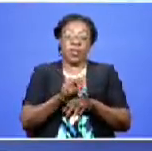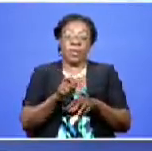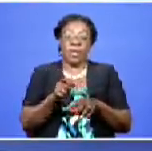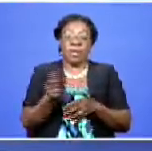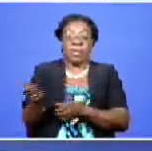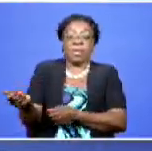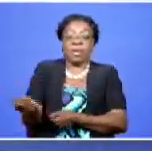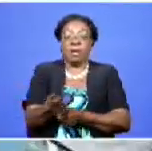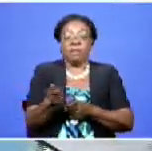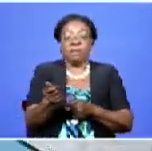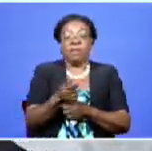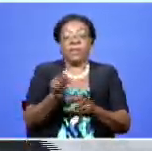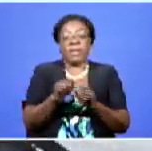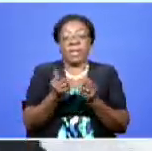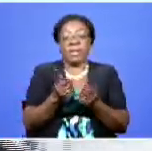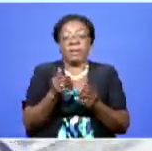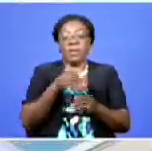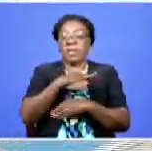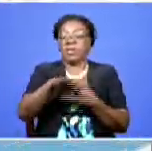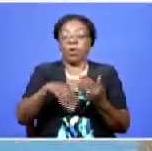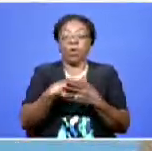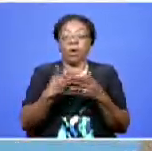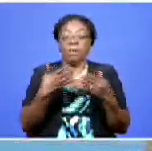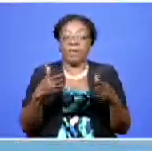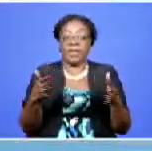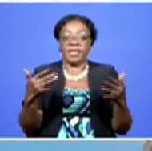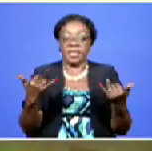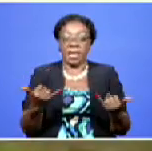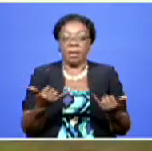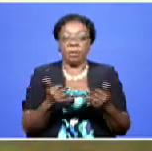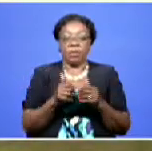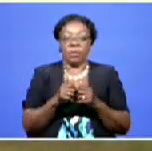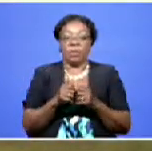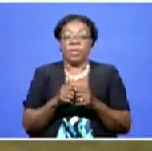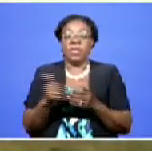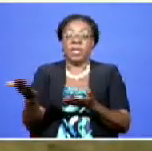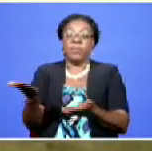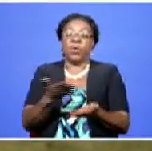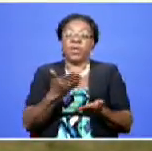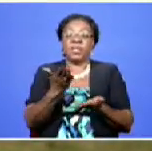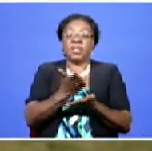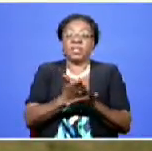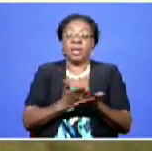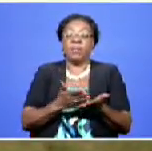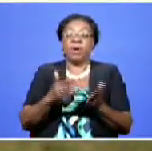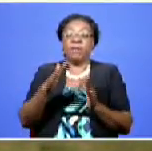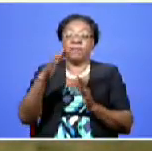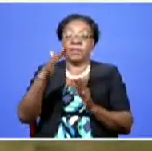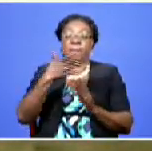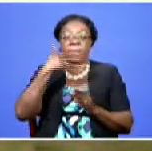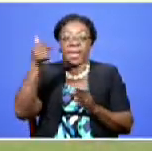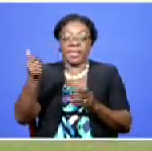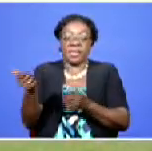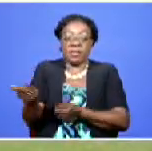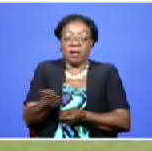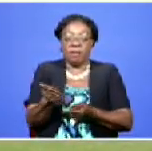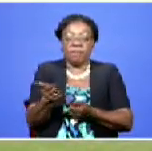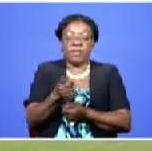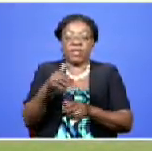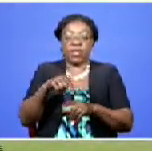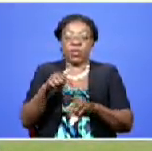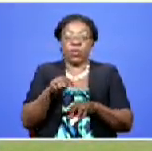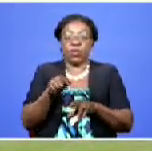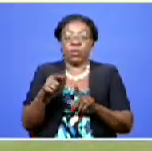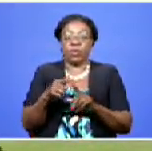recap. The first stop on the Corn Ferry Golf Tour brought some of the top golfers to the Sandals Emerald Bay in Exuma. The